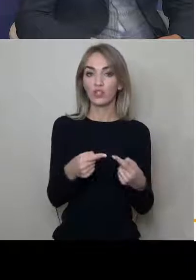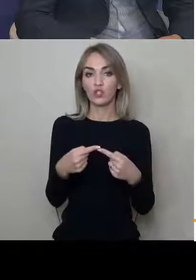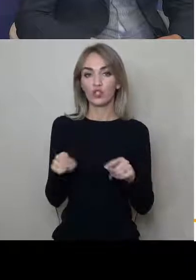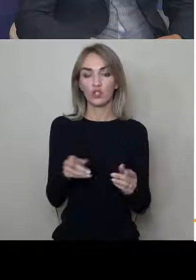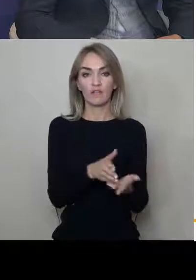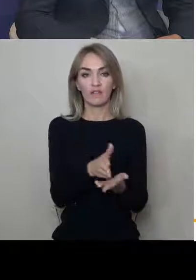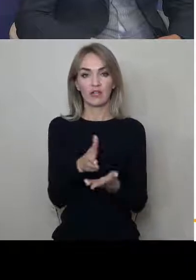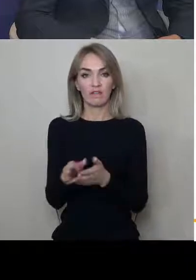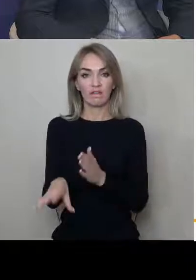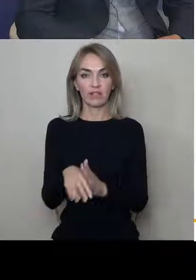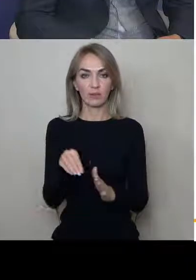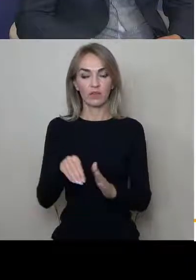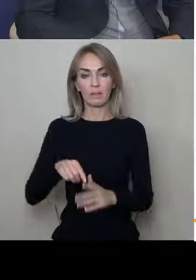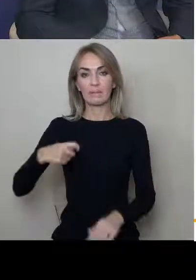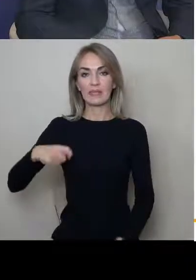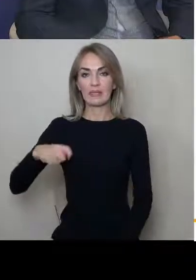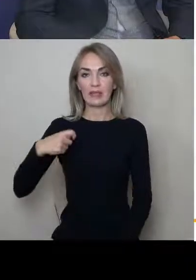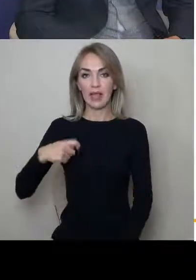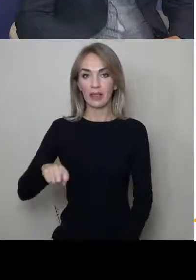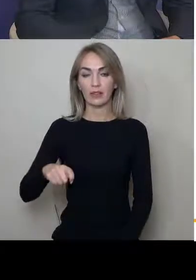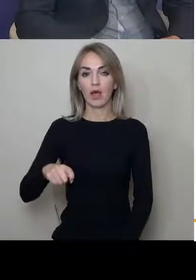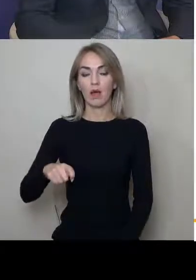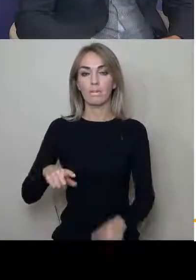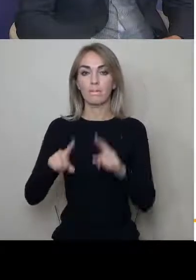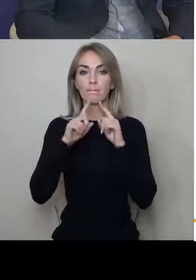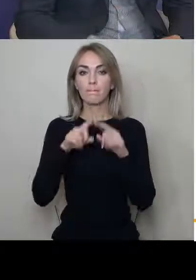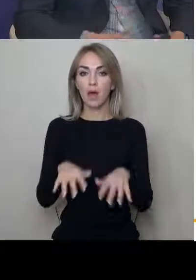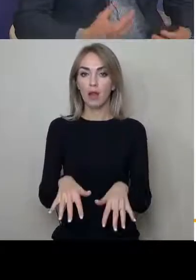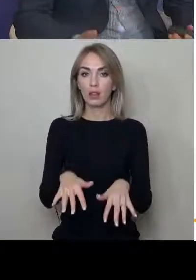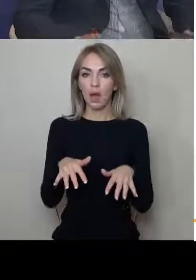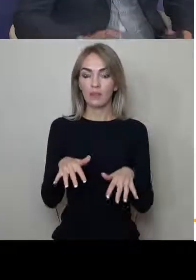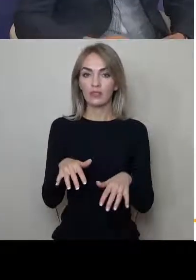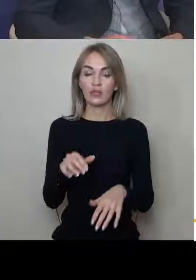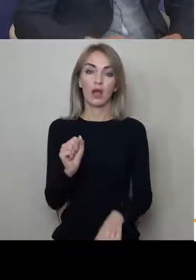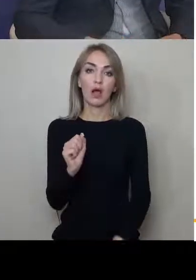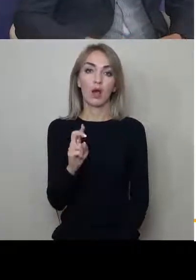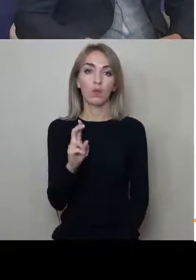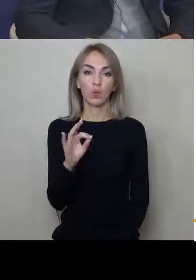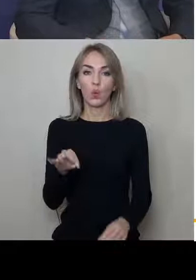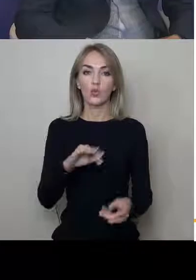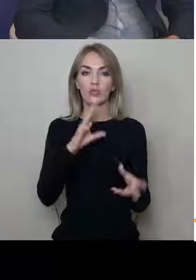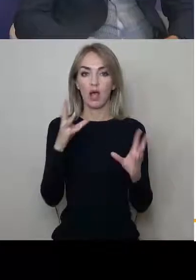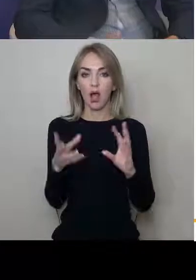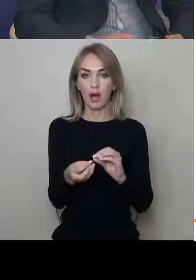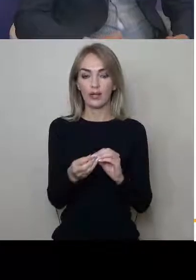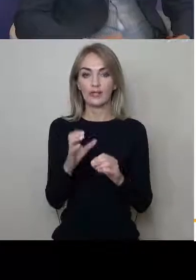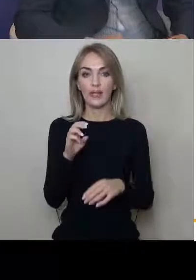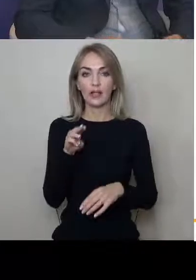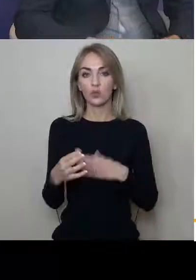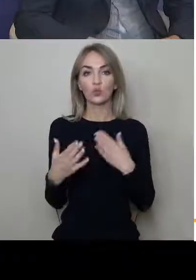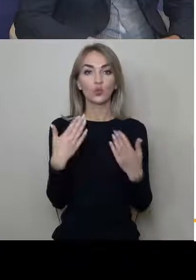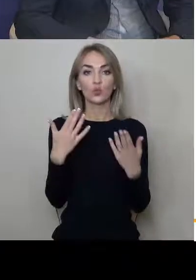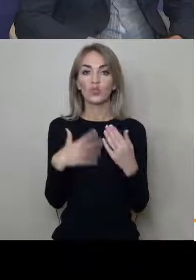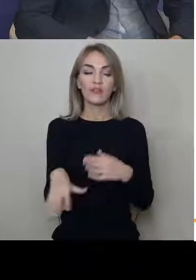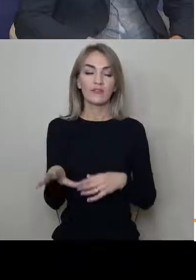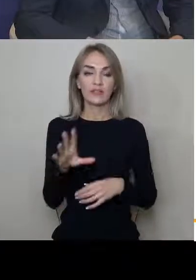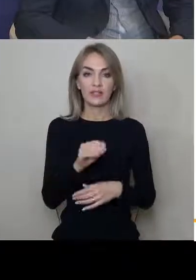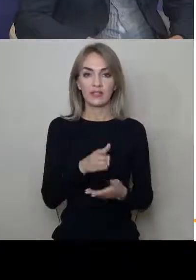with respect to different types of elections, presidential, parliamentary, or that